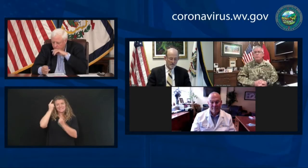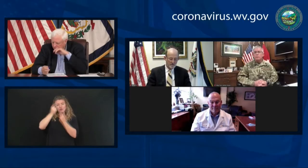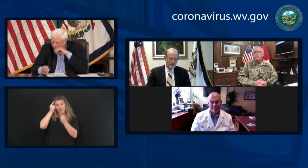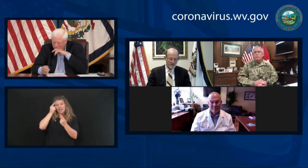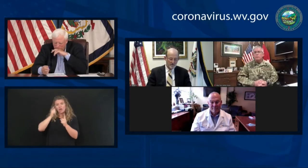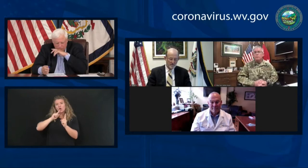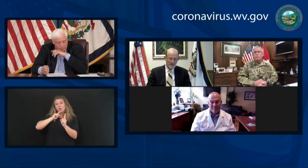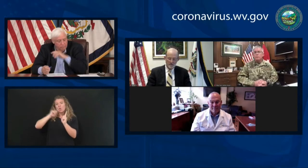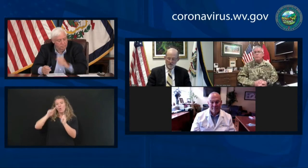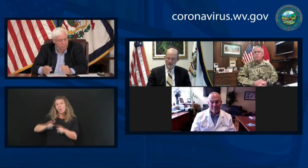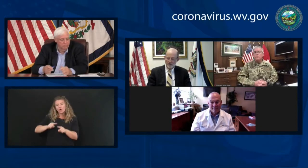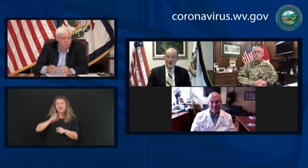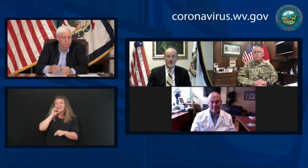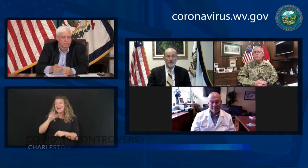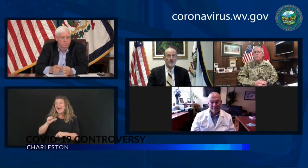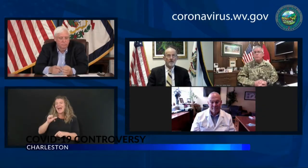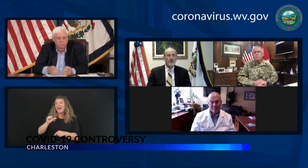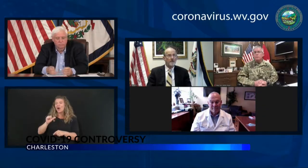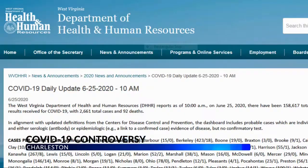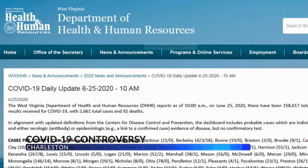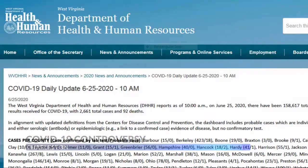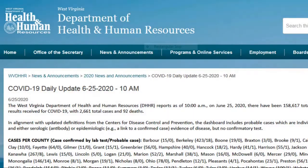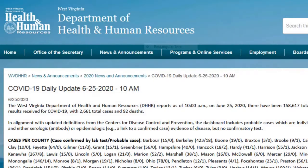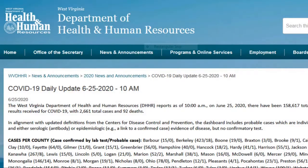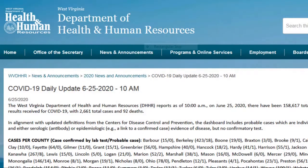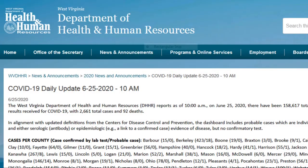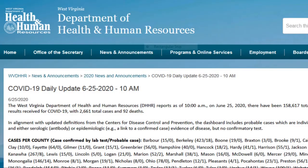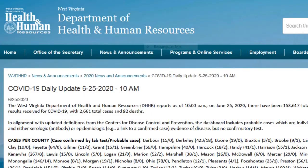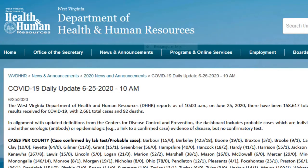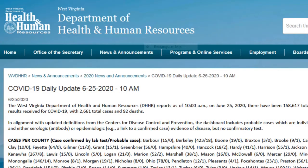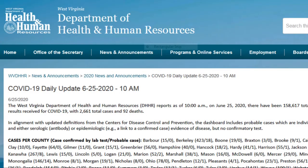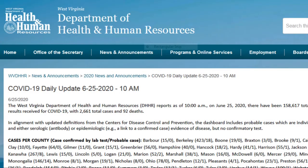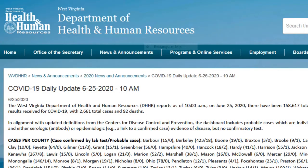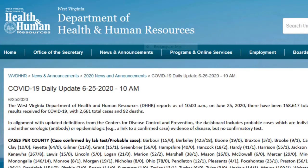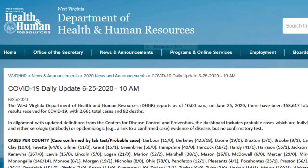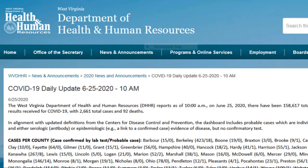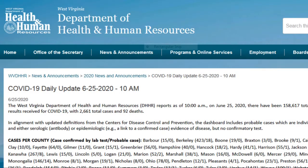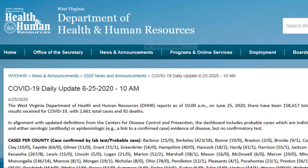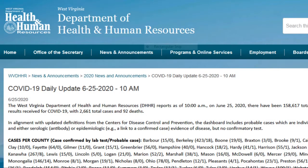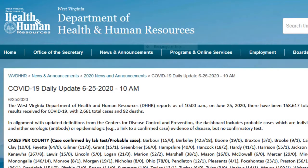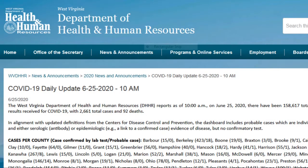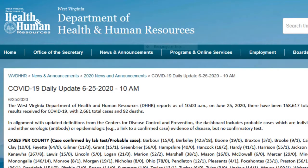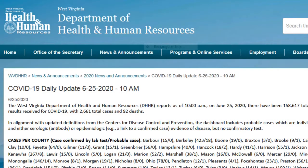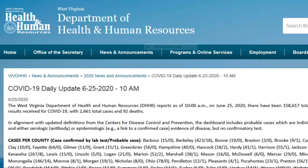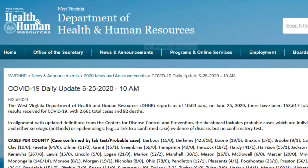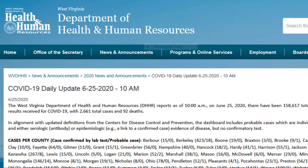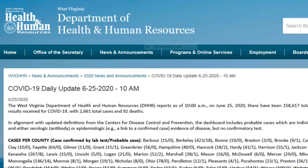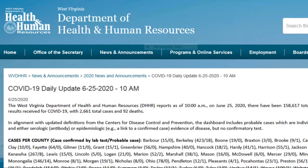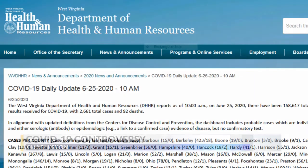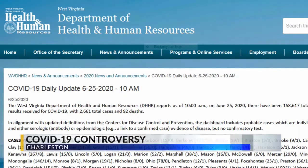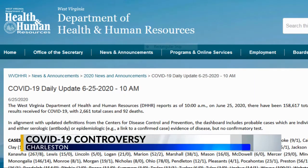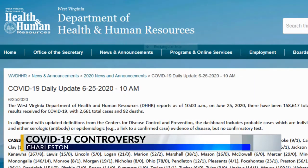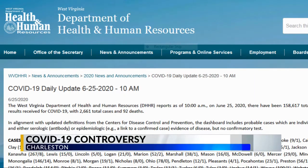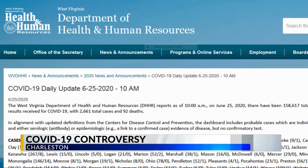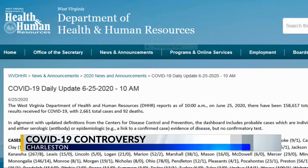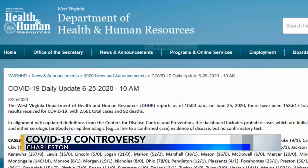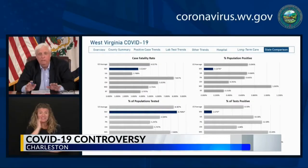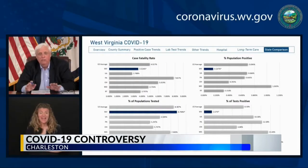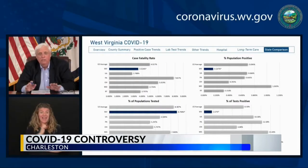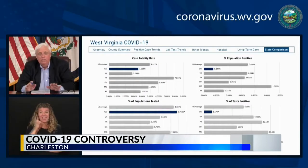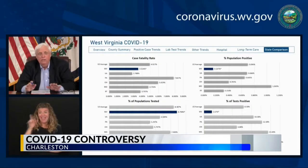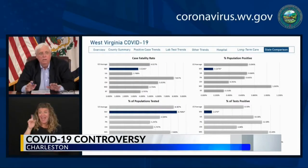the governor says there have been multiple discrepancies in the state's numbers of positive COVID-19 cases. But he did not mention Dr. Slemp